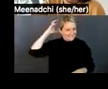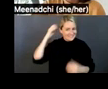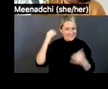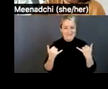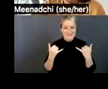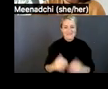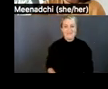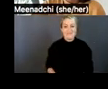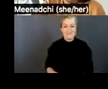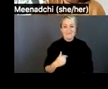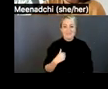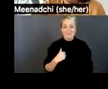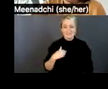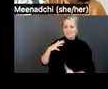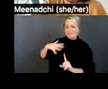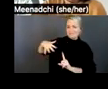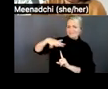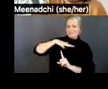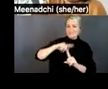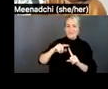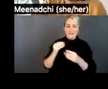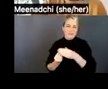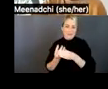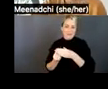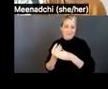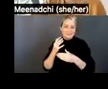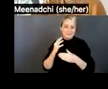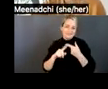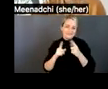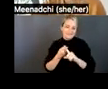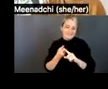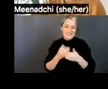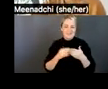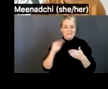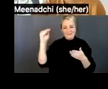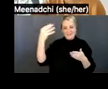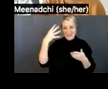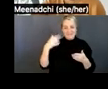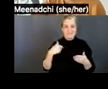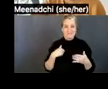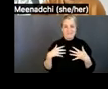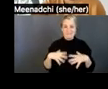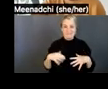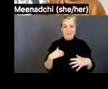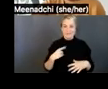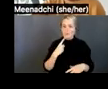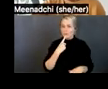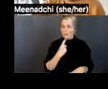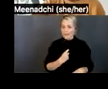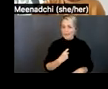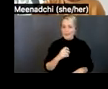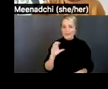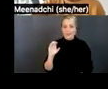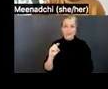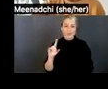I'm surrounded by some plant friends and some sunlight, and I'm wearing a bright red cozy